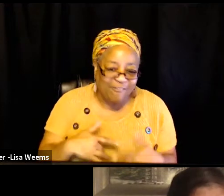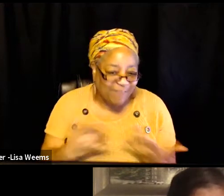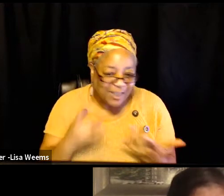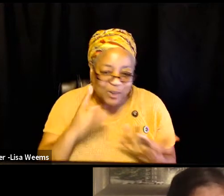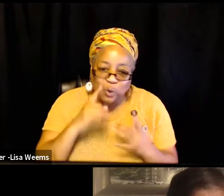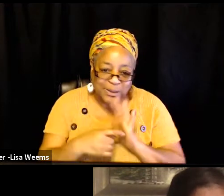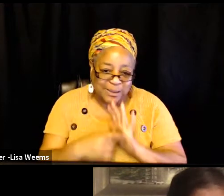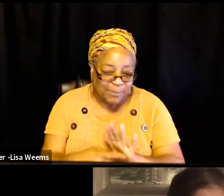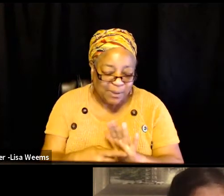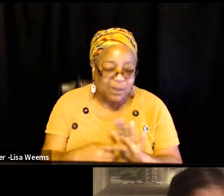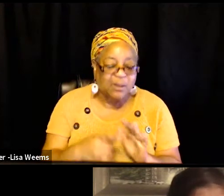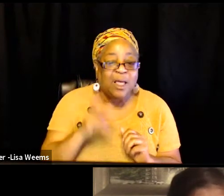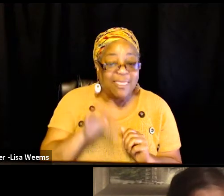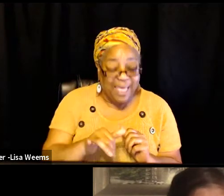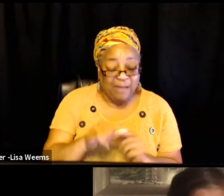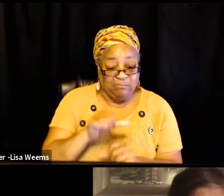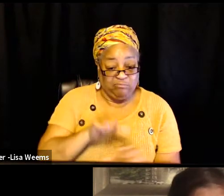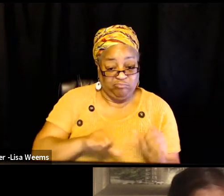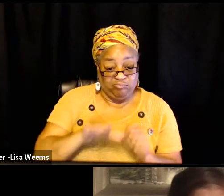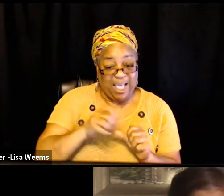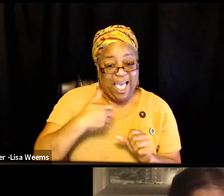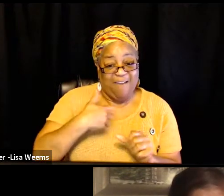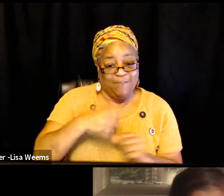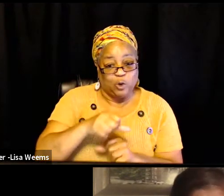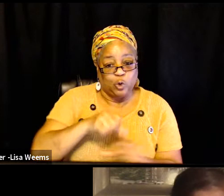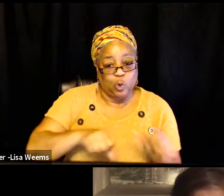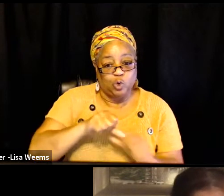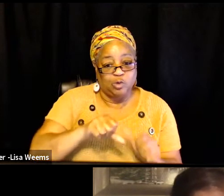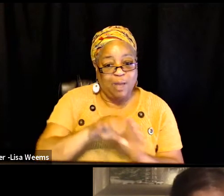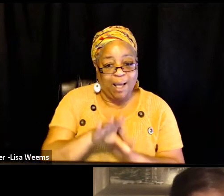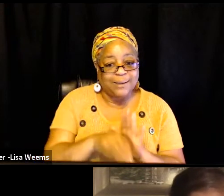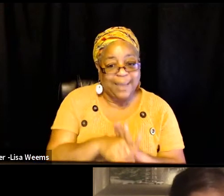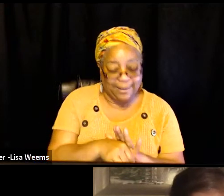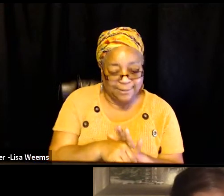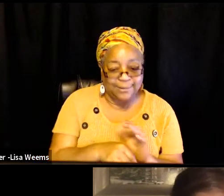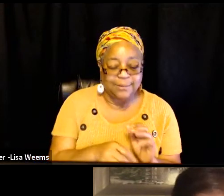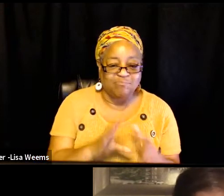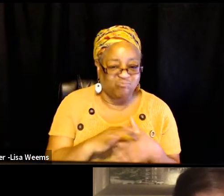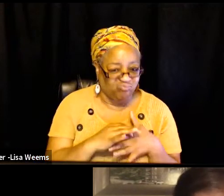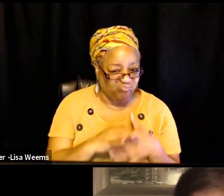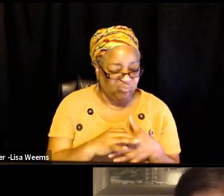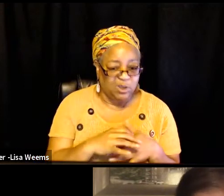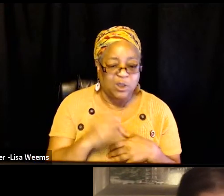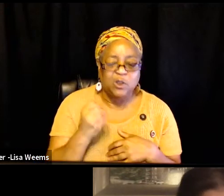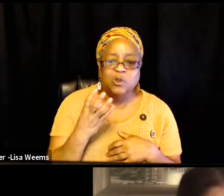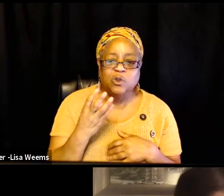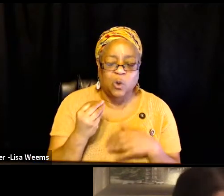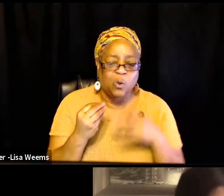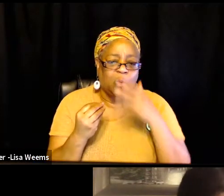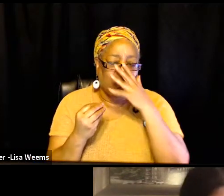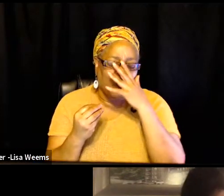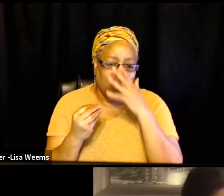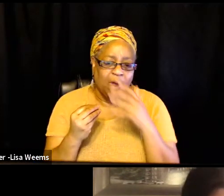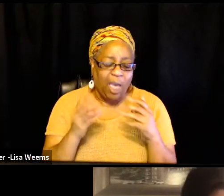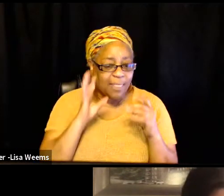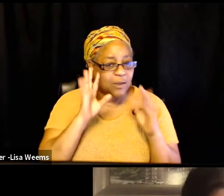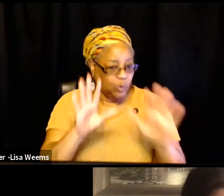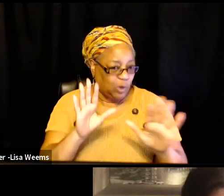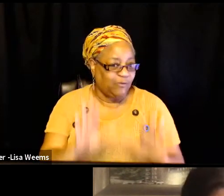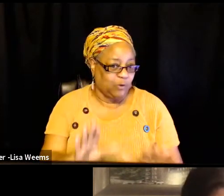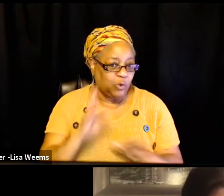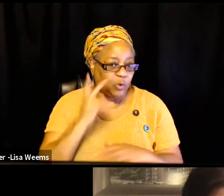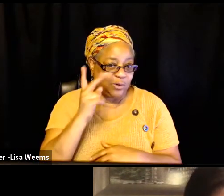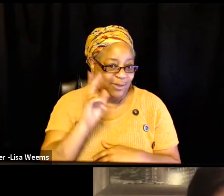social context, in a social cultural context, mm-hmm. and I find that really wonderful